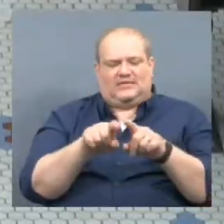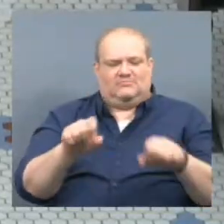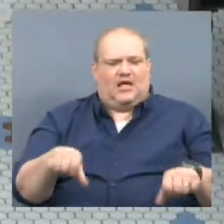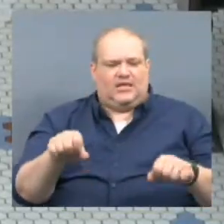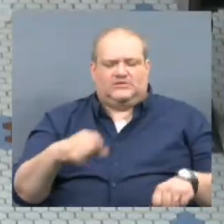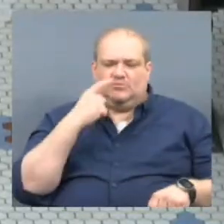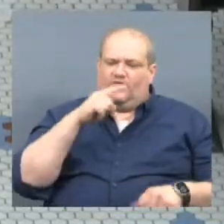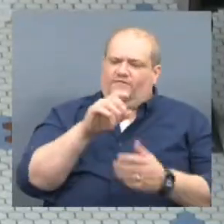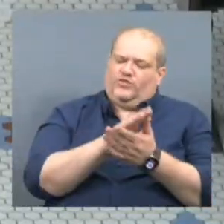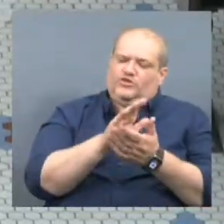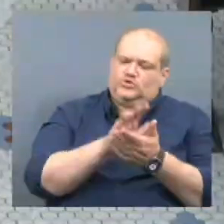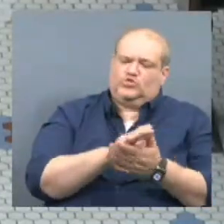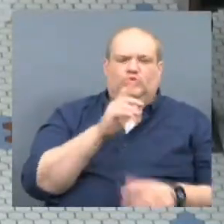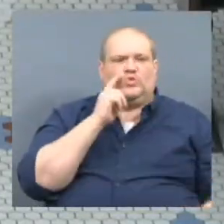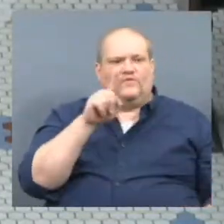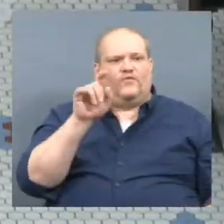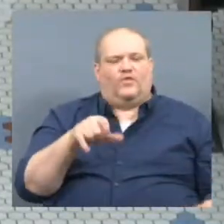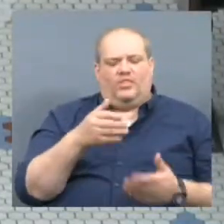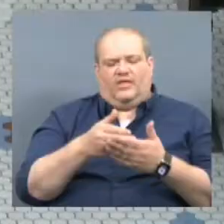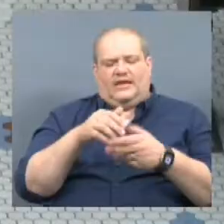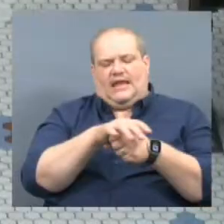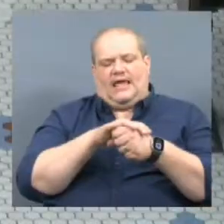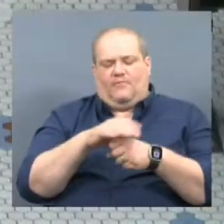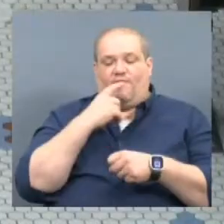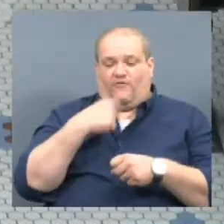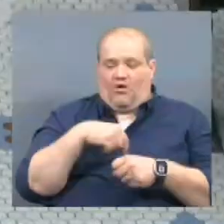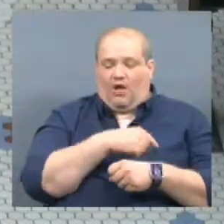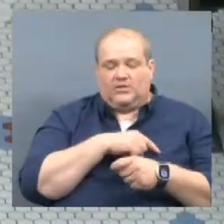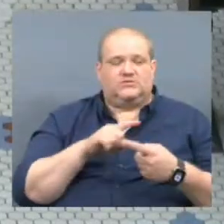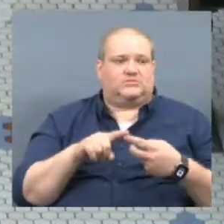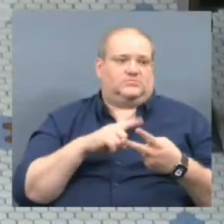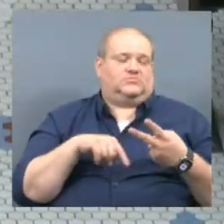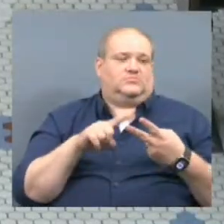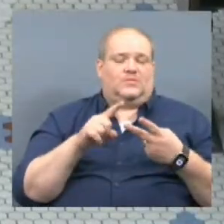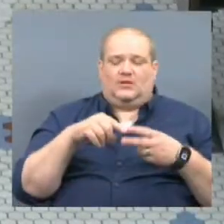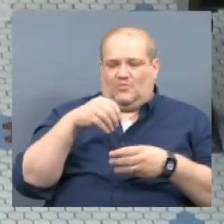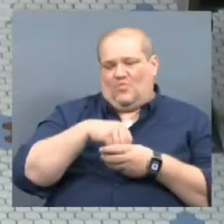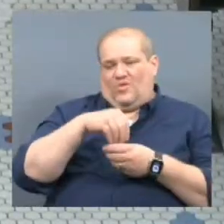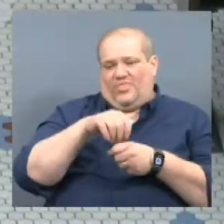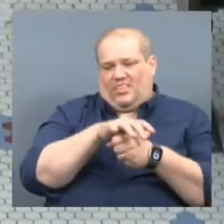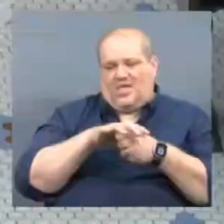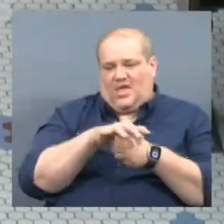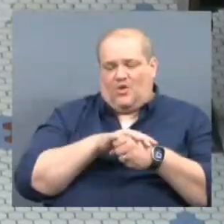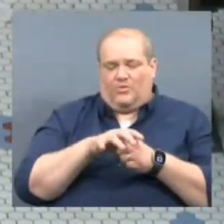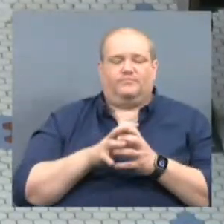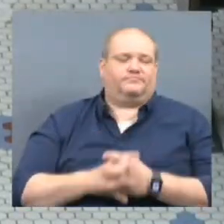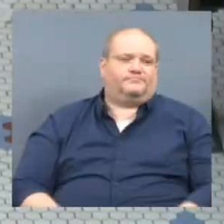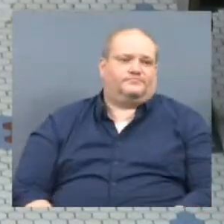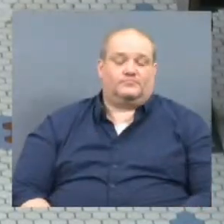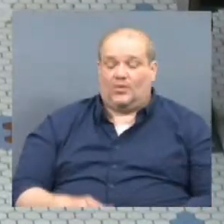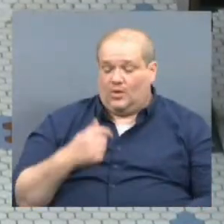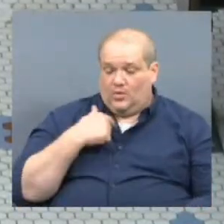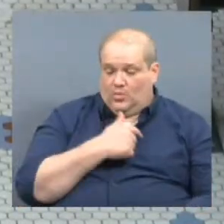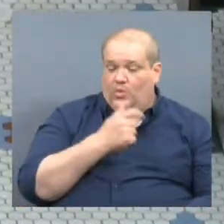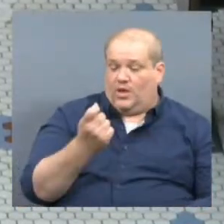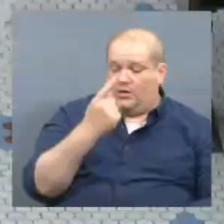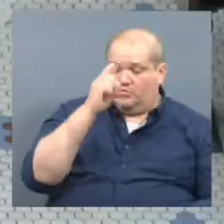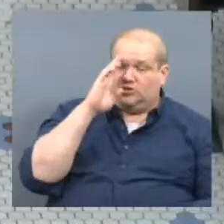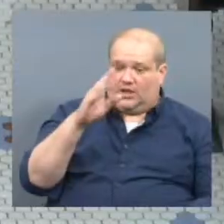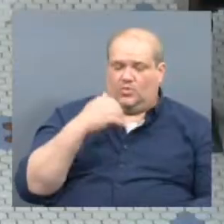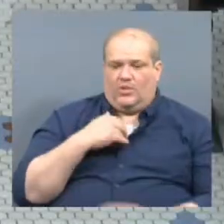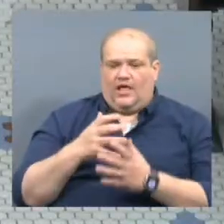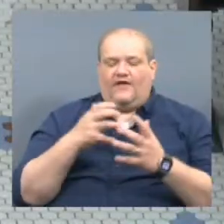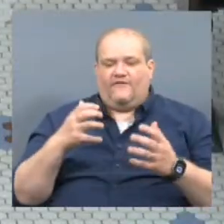for the school, for the neighbors, for us within this. We understand there is going to be a lot